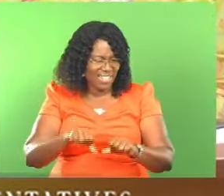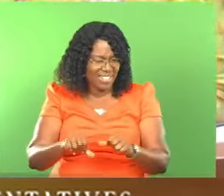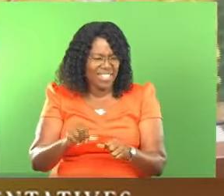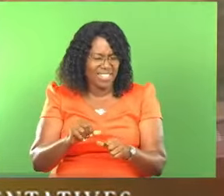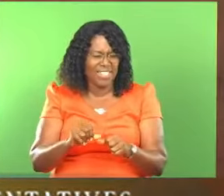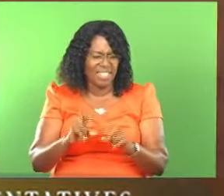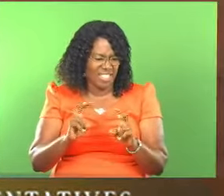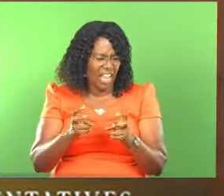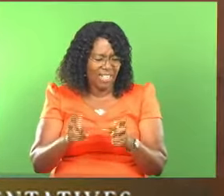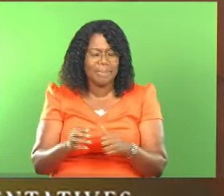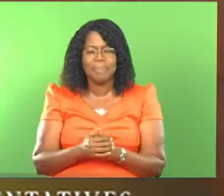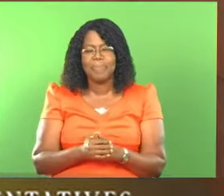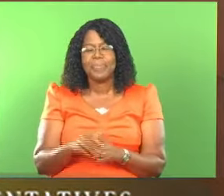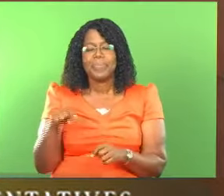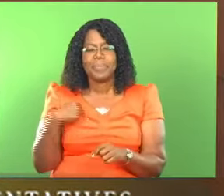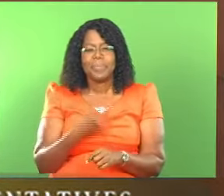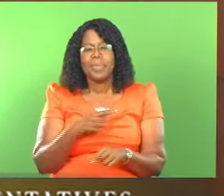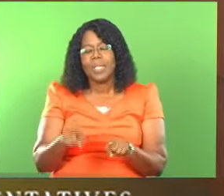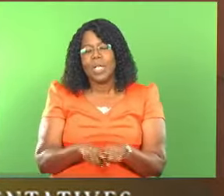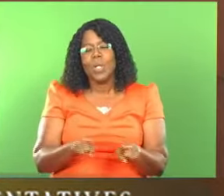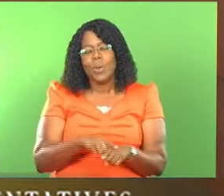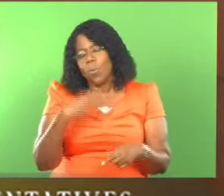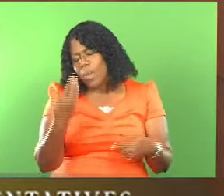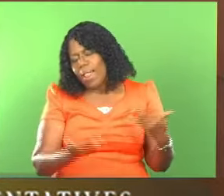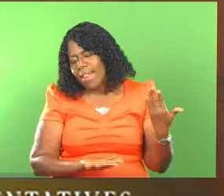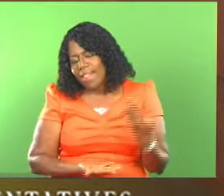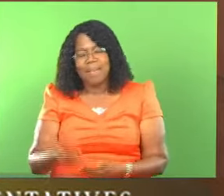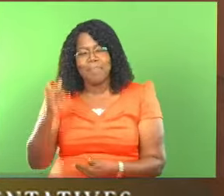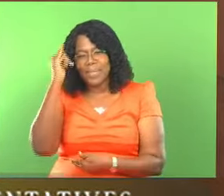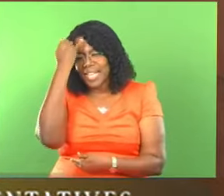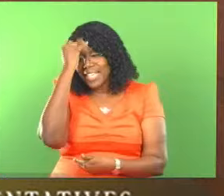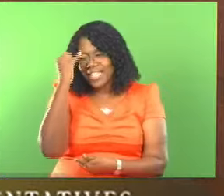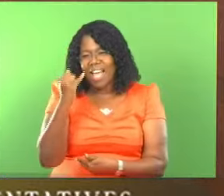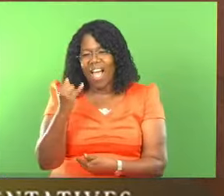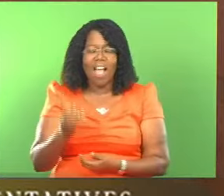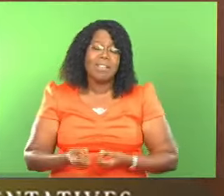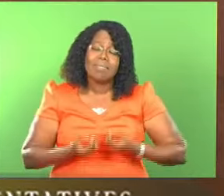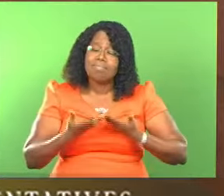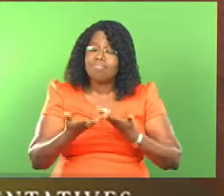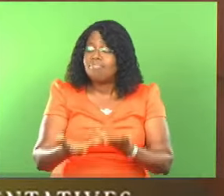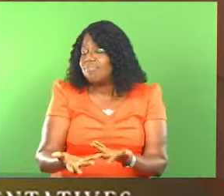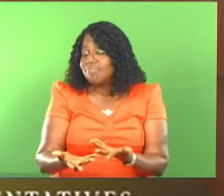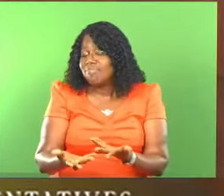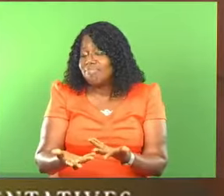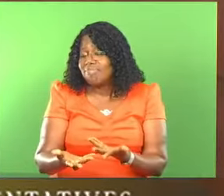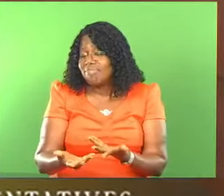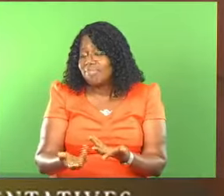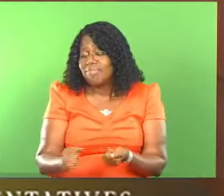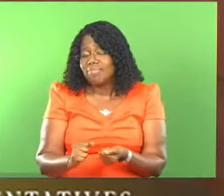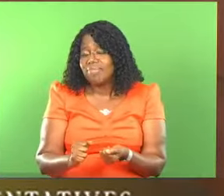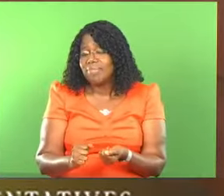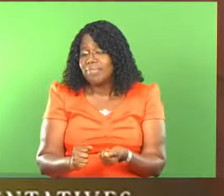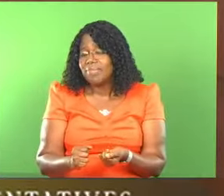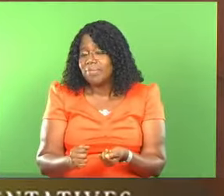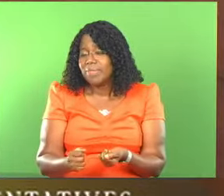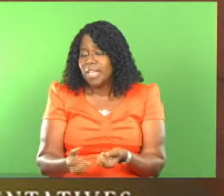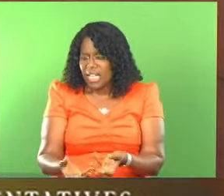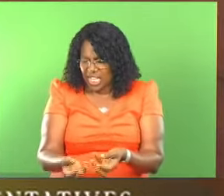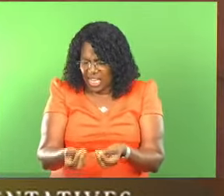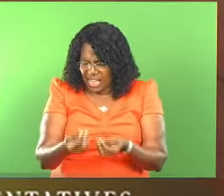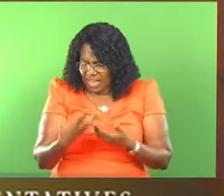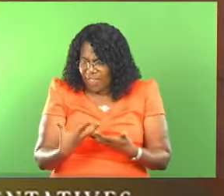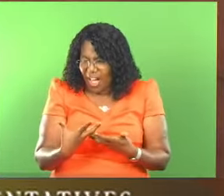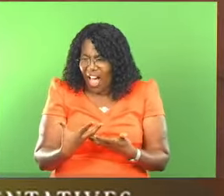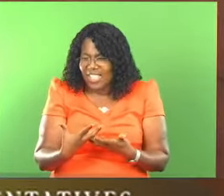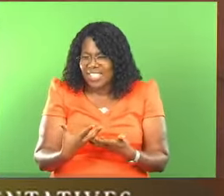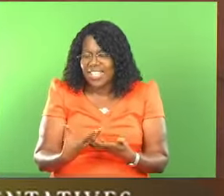We also welcome India's offer of the Sashnet disaster alert system to strengthen